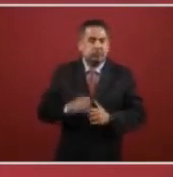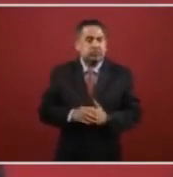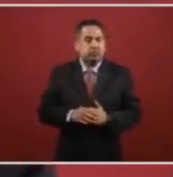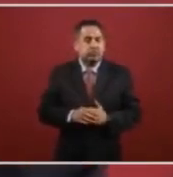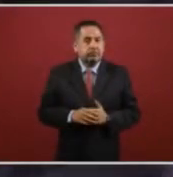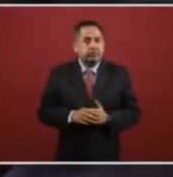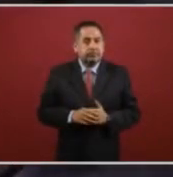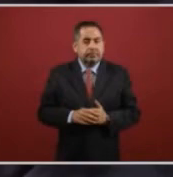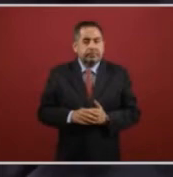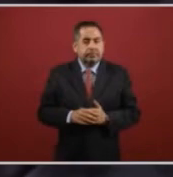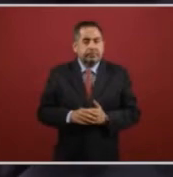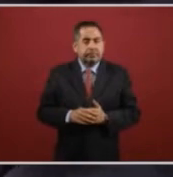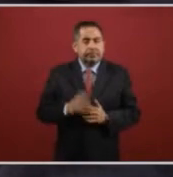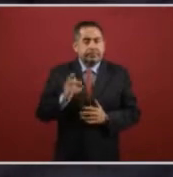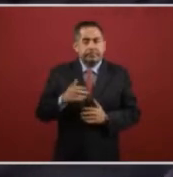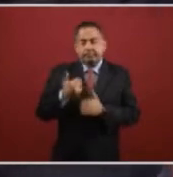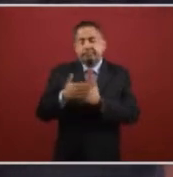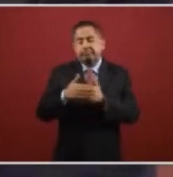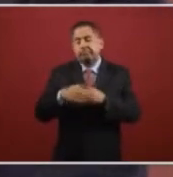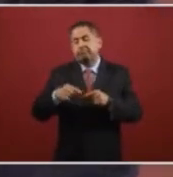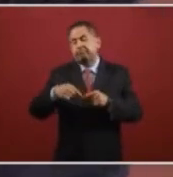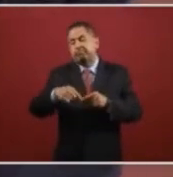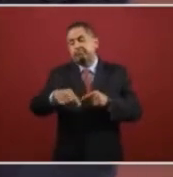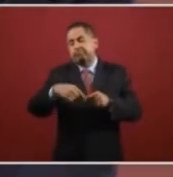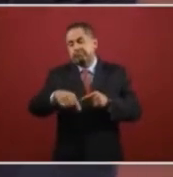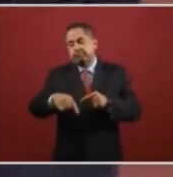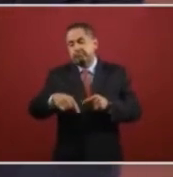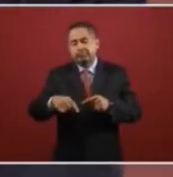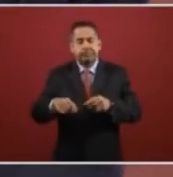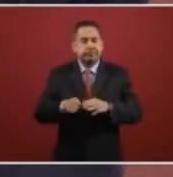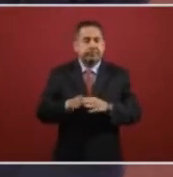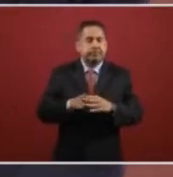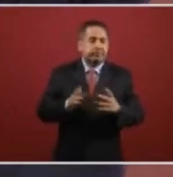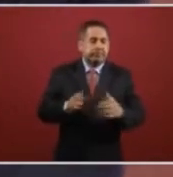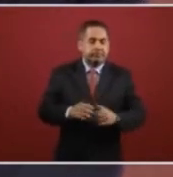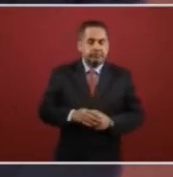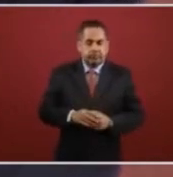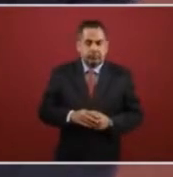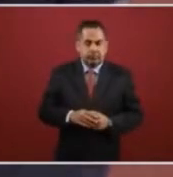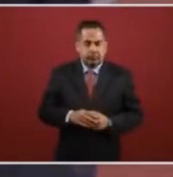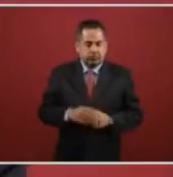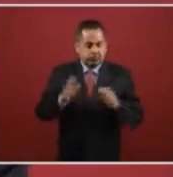am hopeful or expecting that soon